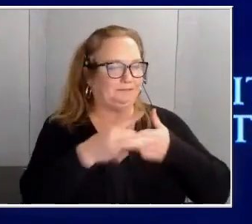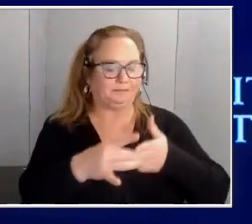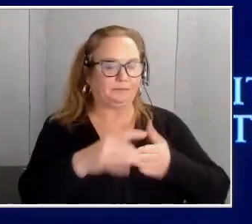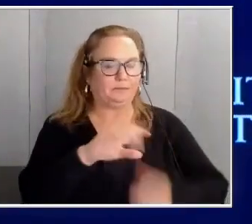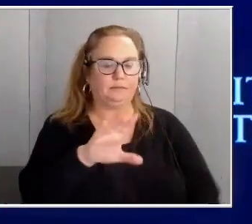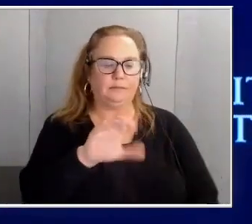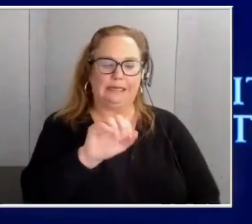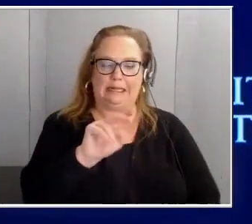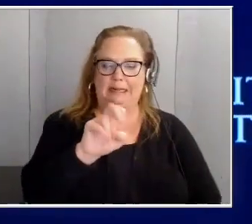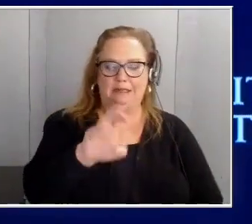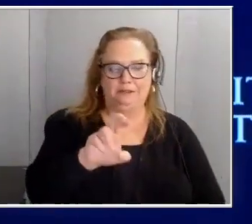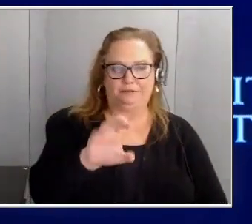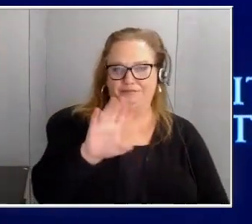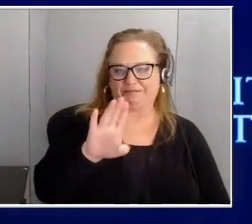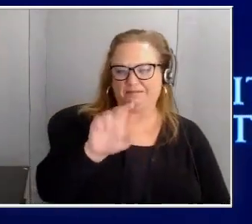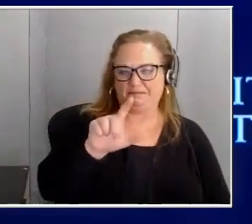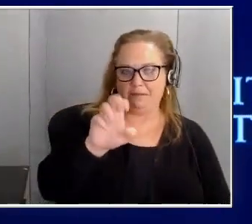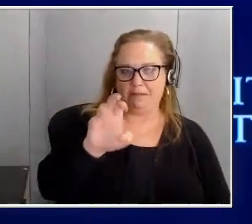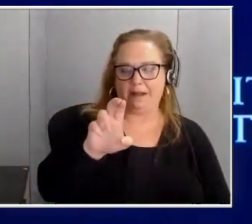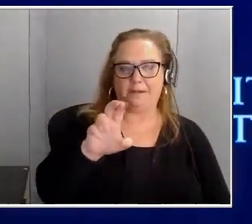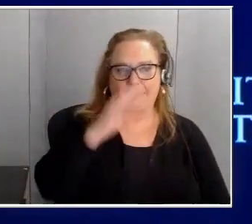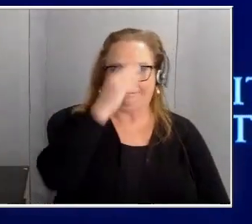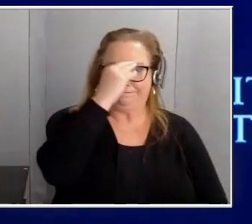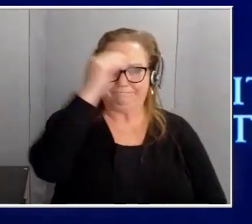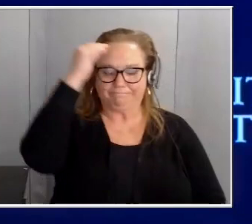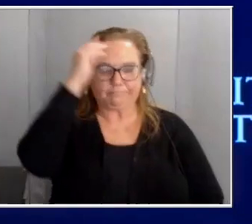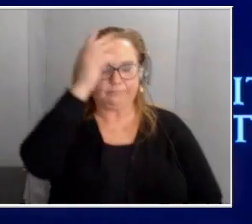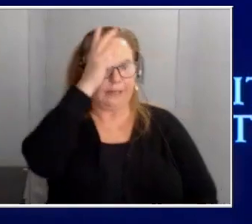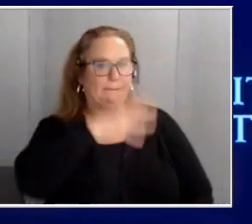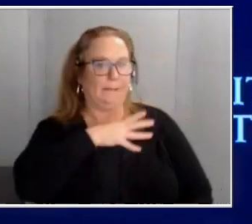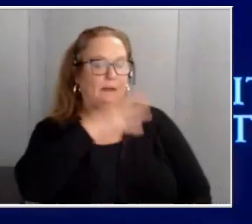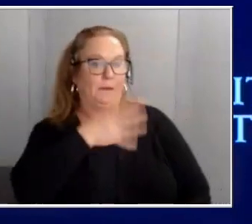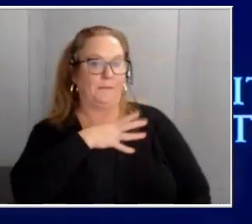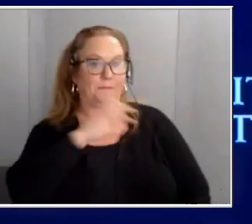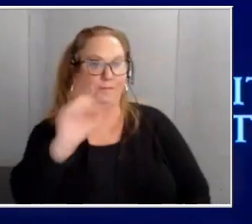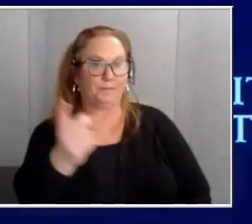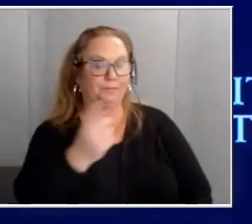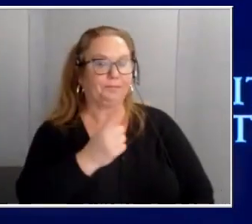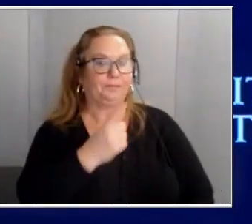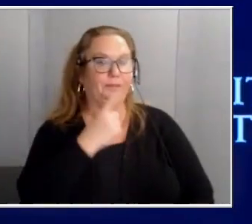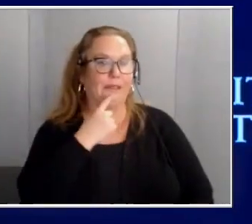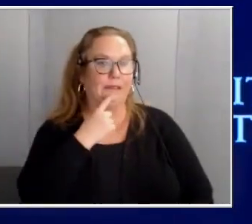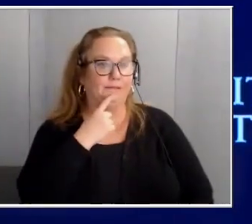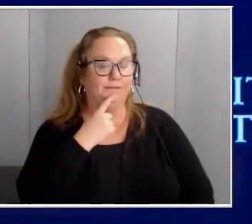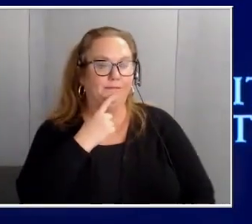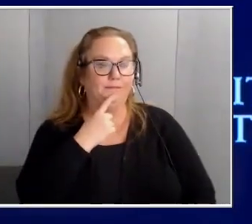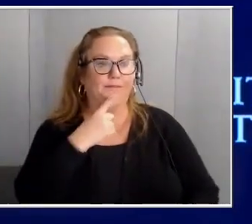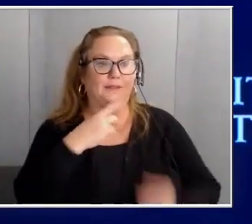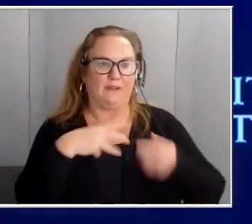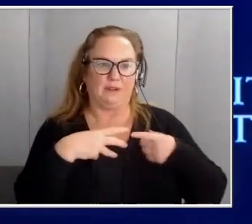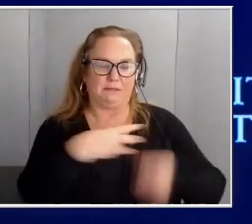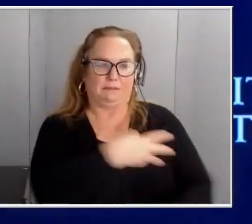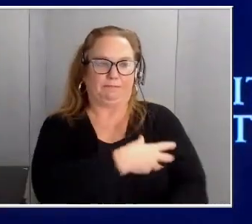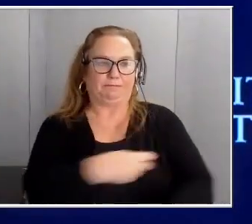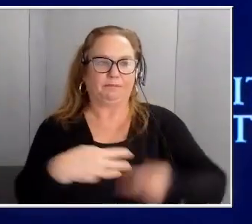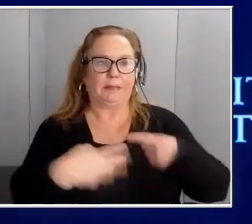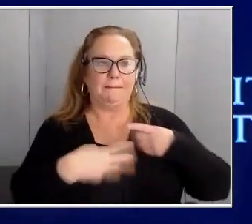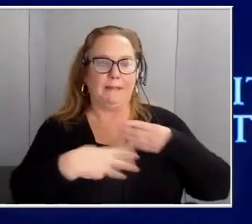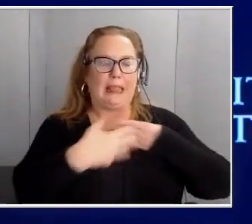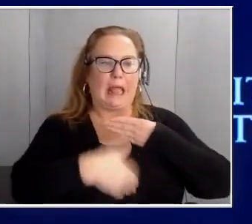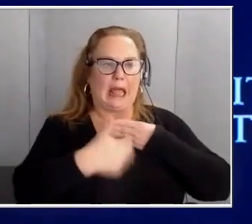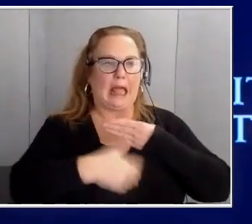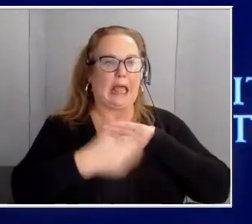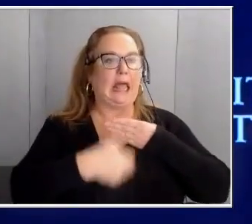we always have that in the back of our mind. And so men or women that come in reporting that they've seen blood in their urine, that would be something that I would look